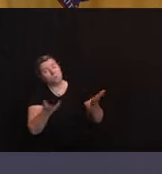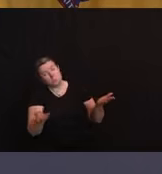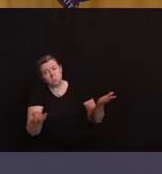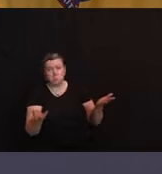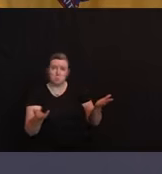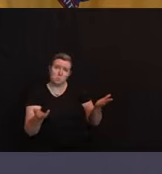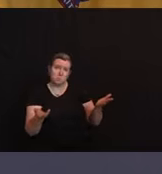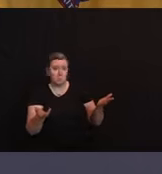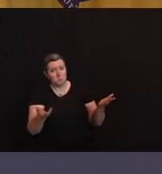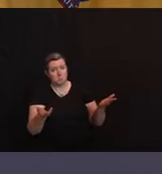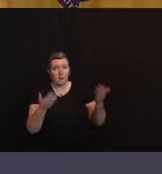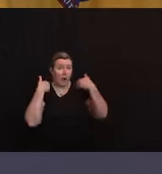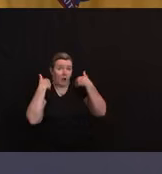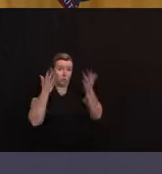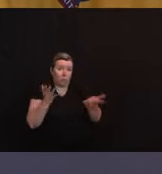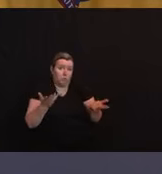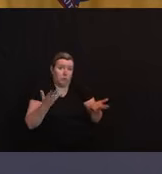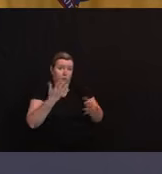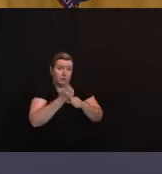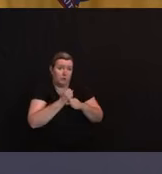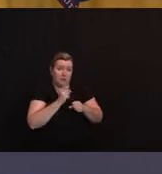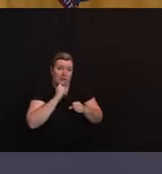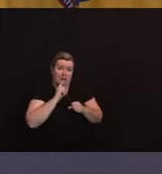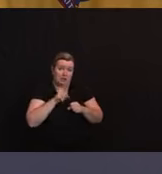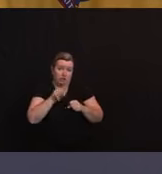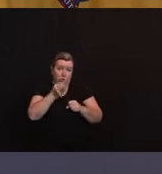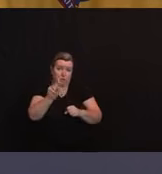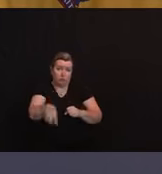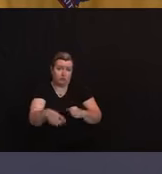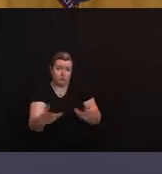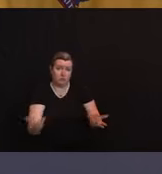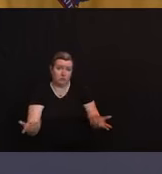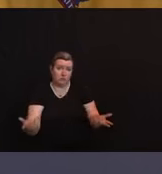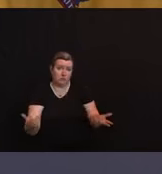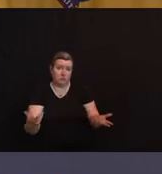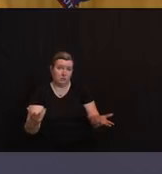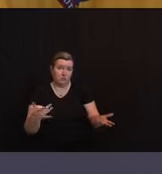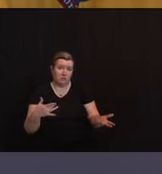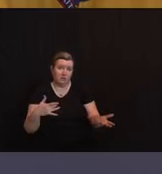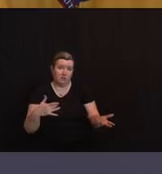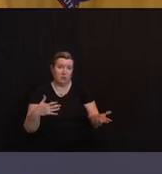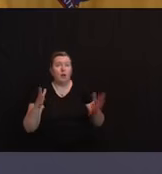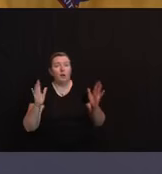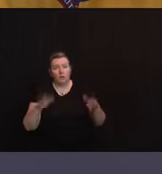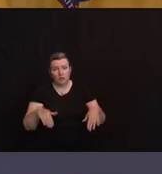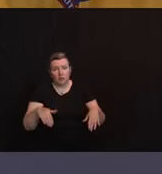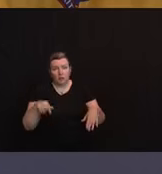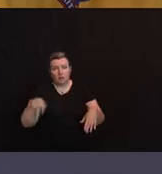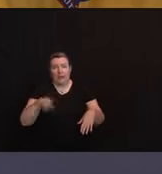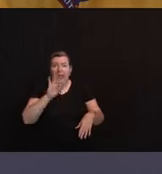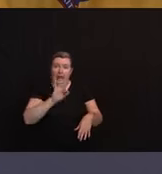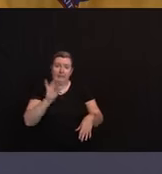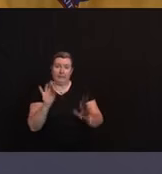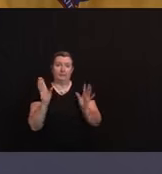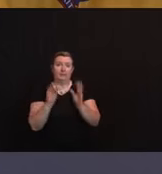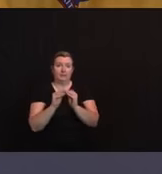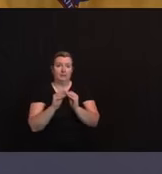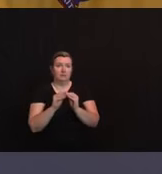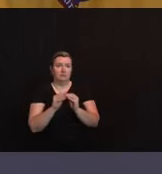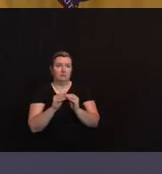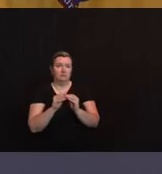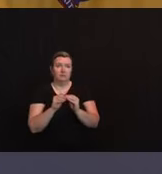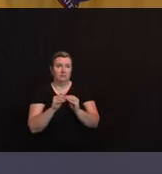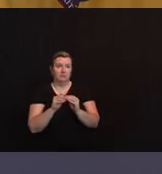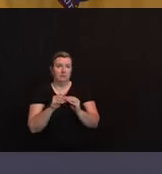But so did I ever expect we'd be doing 98 of these? I'm not sure we did. I'll look to Pat and Judy and Ed.